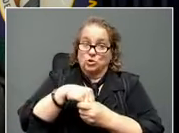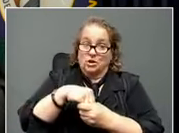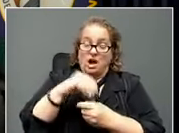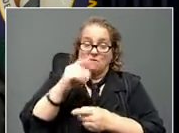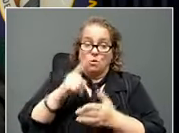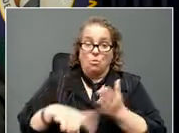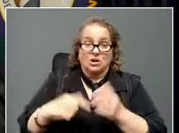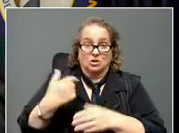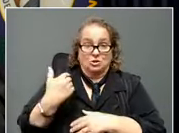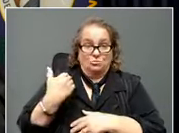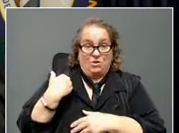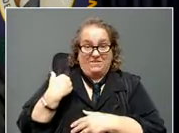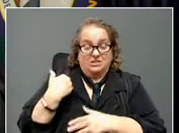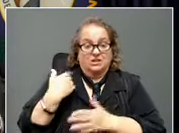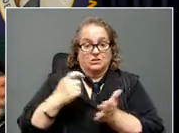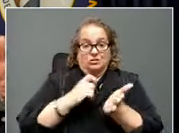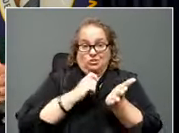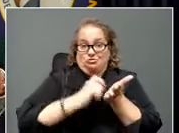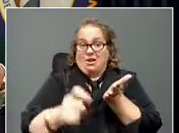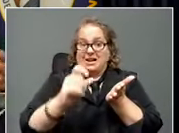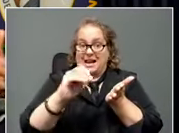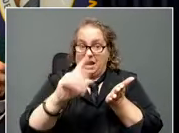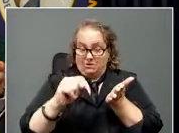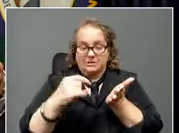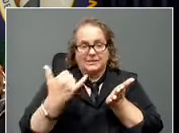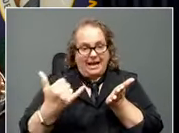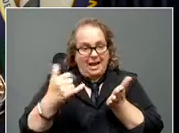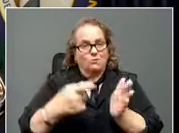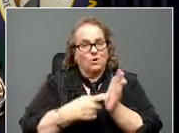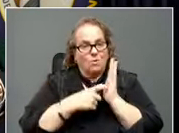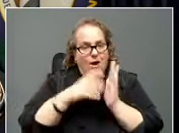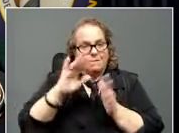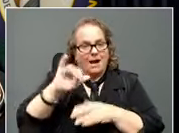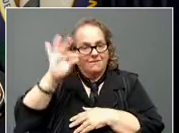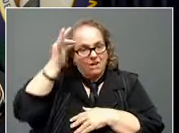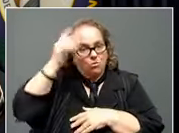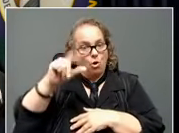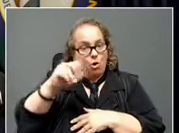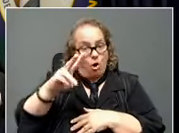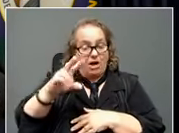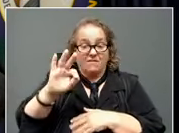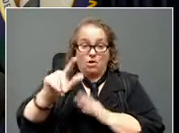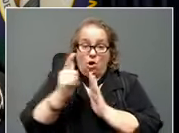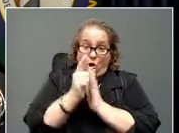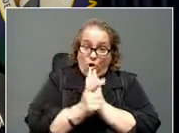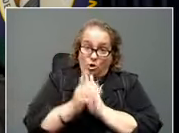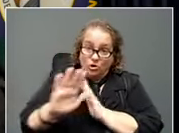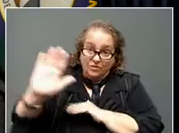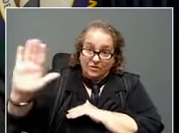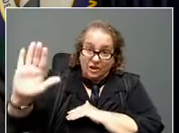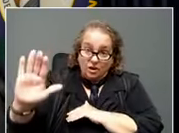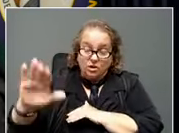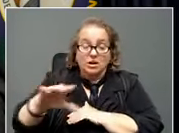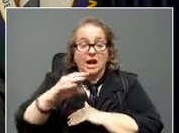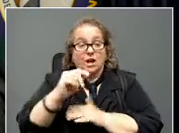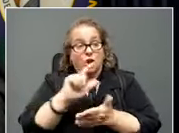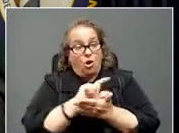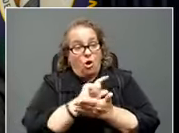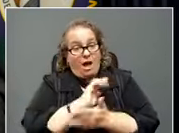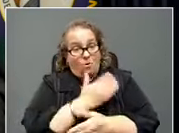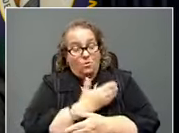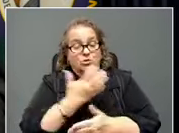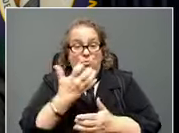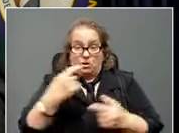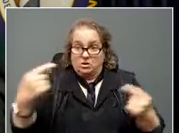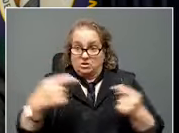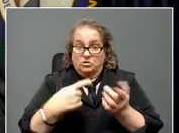is required by federal law. Now, if the lawyers on both sides want to get together and talk about that, if the parties can keep talking, then